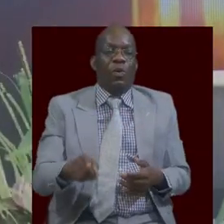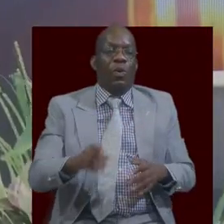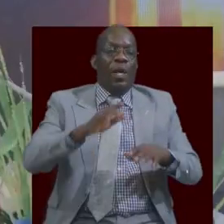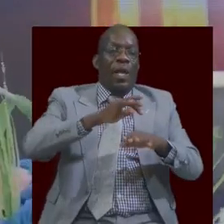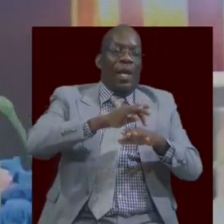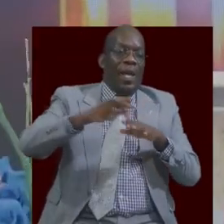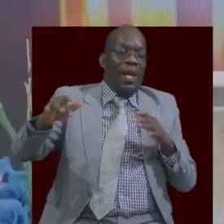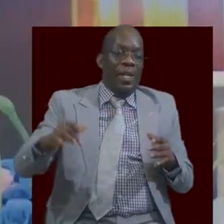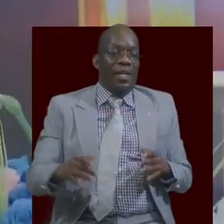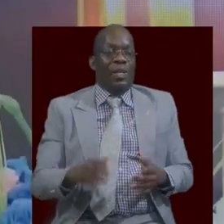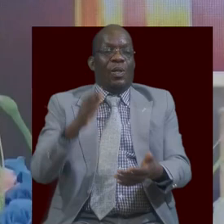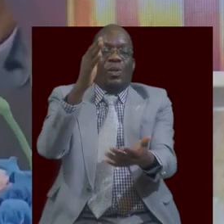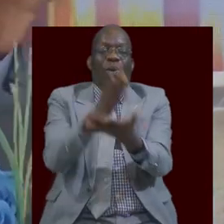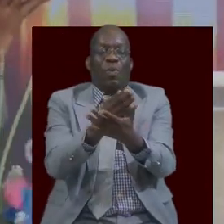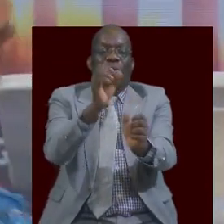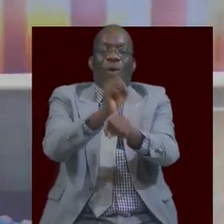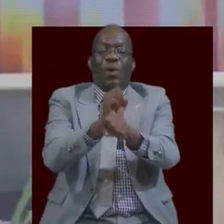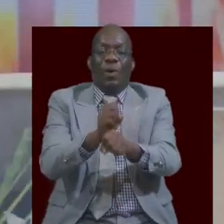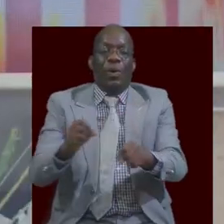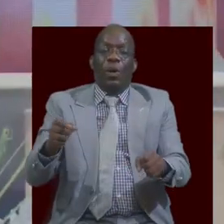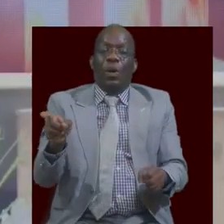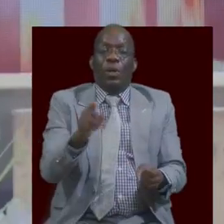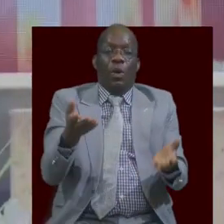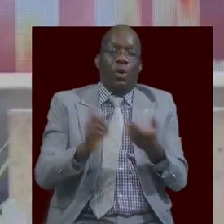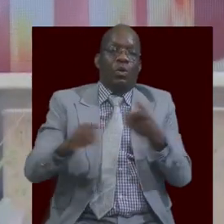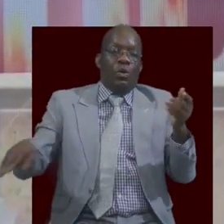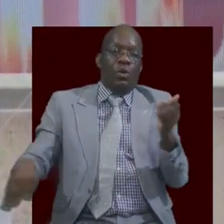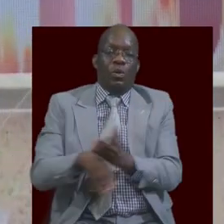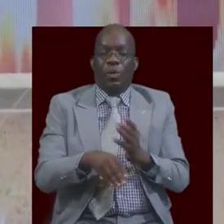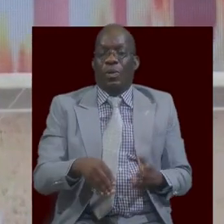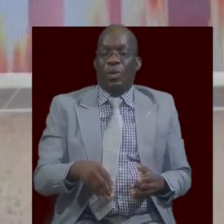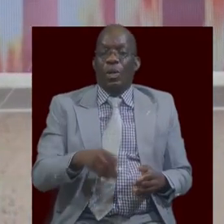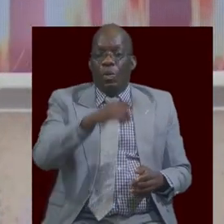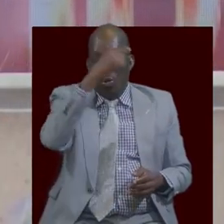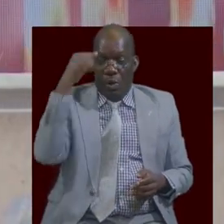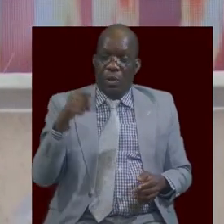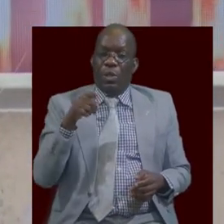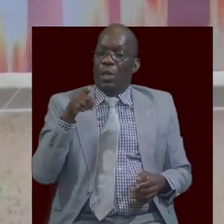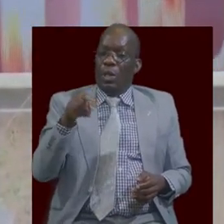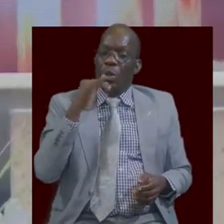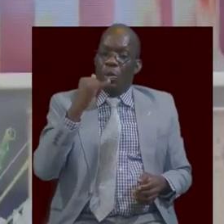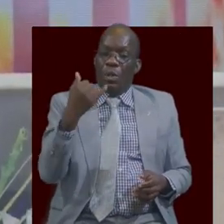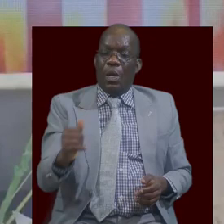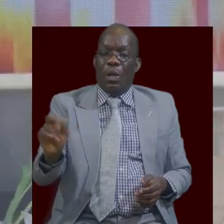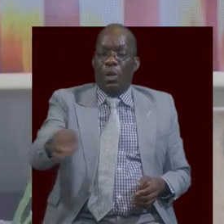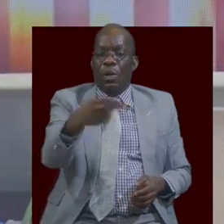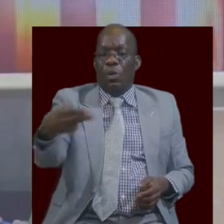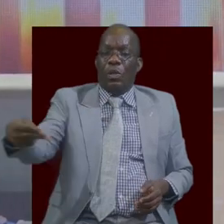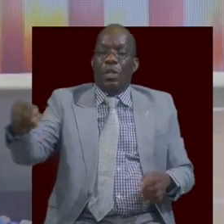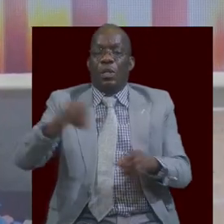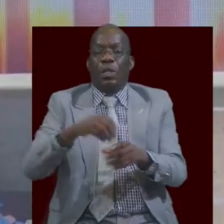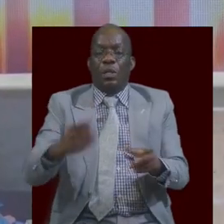retirement. They want to get rid of him because he has expired. She has expired. No new understanding, no